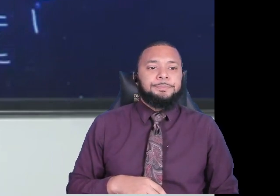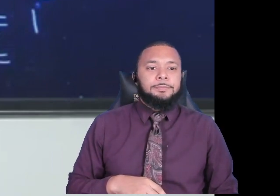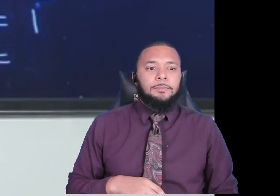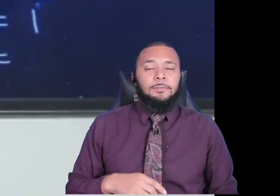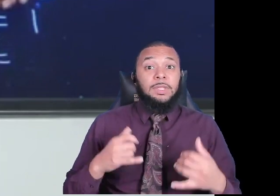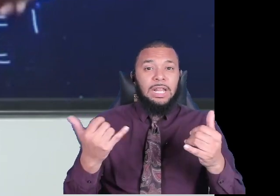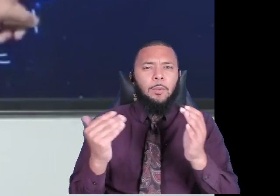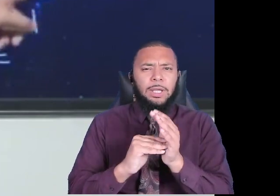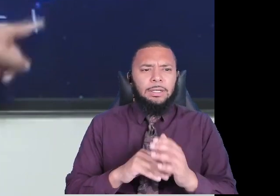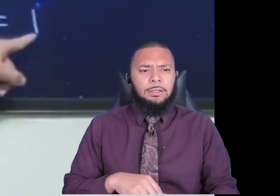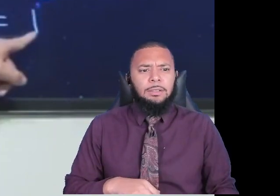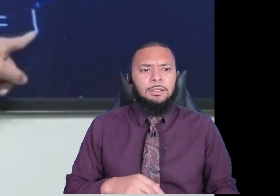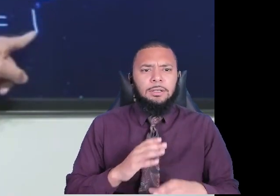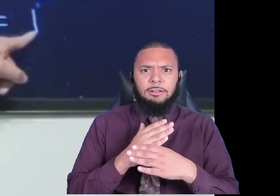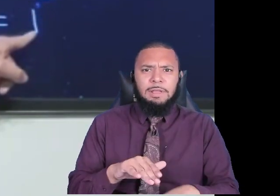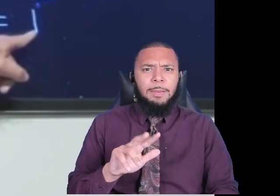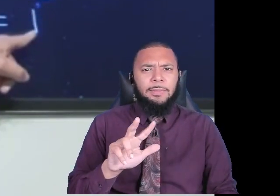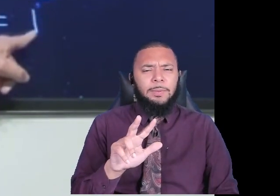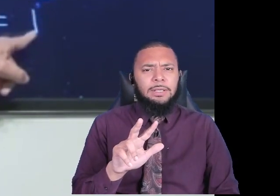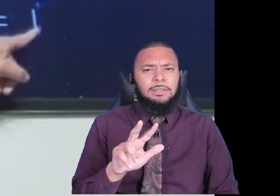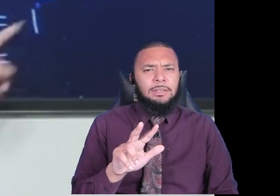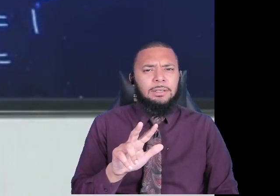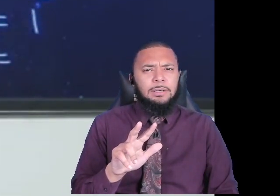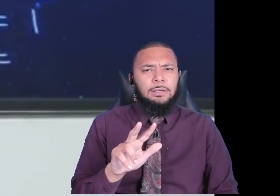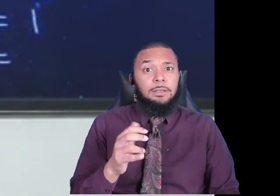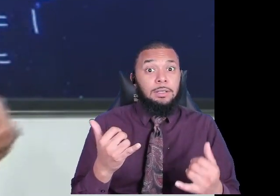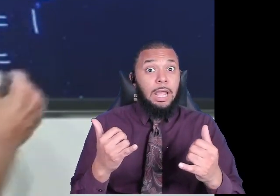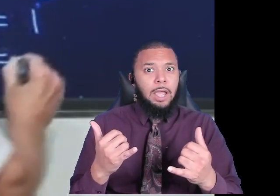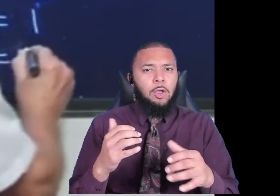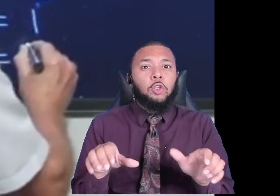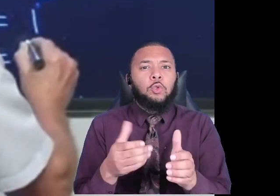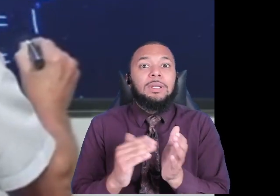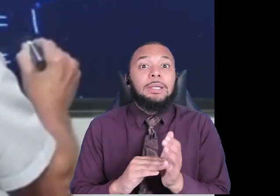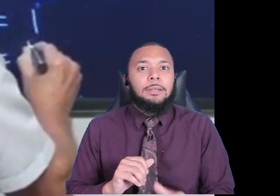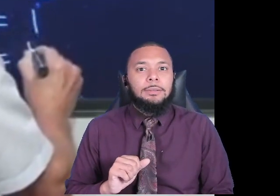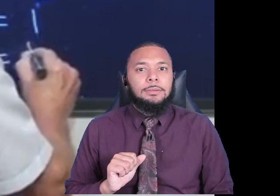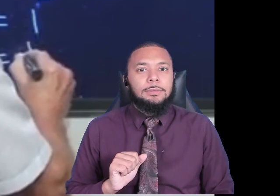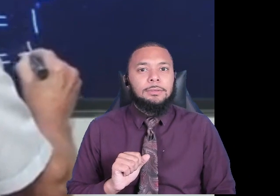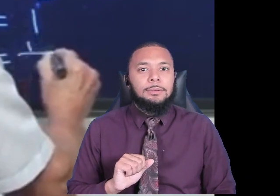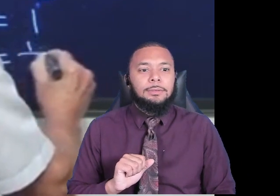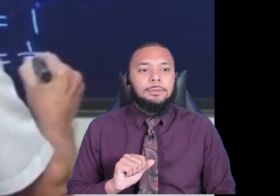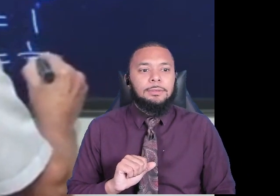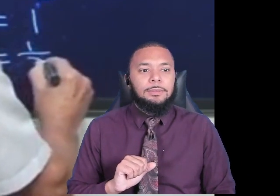And I keep dividing by 3. Let's do it again.